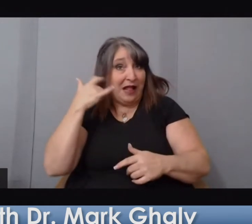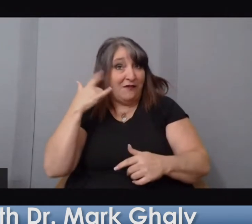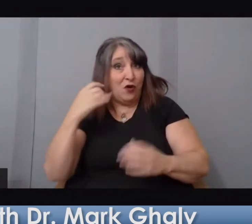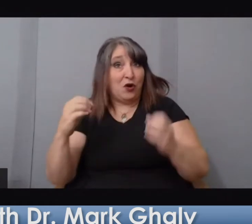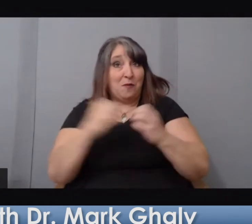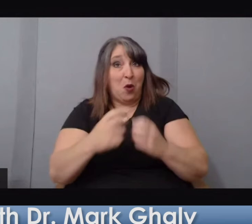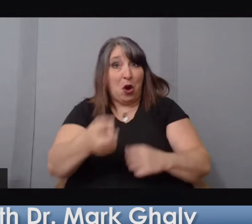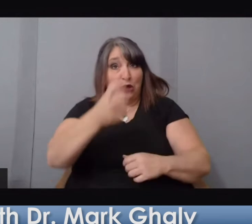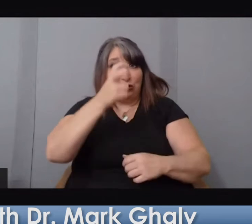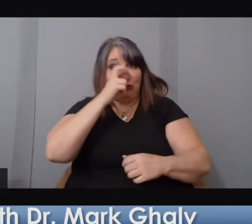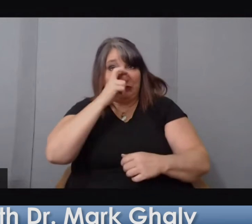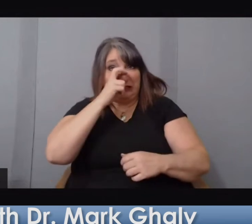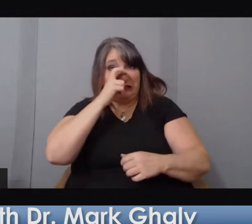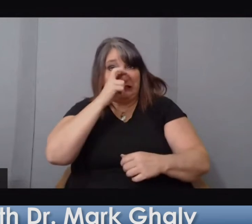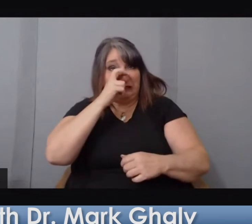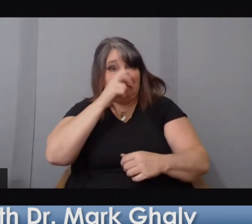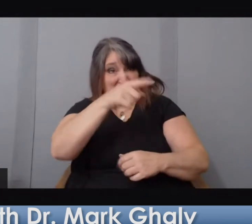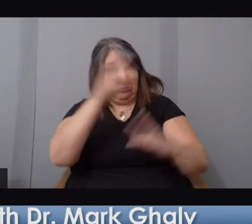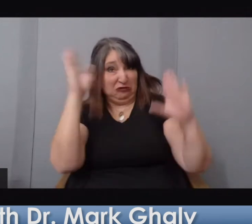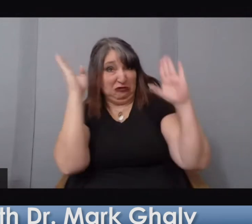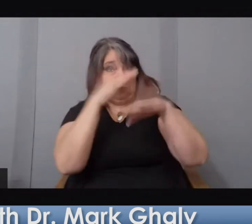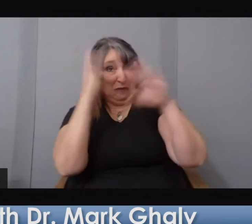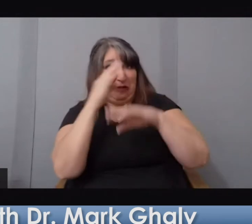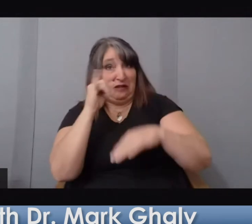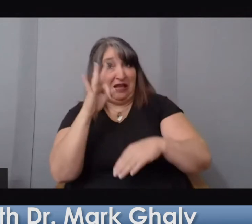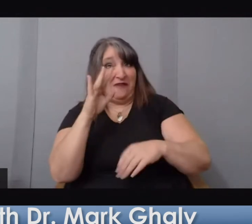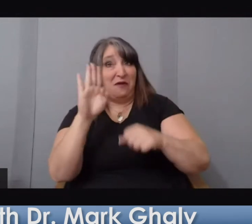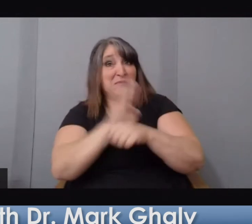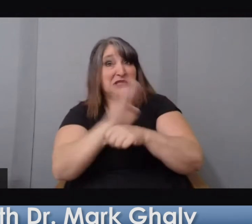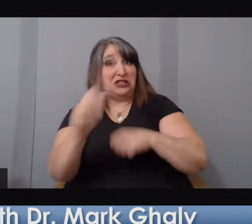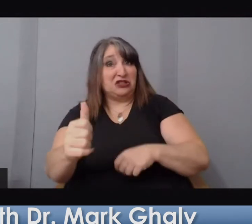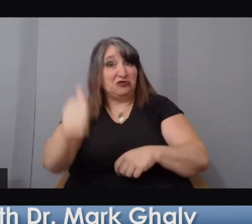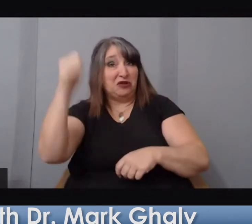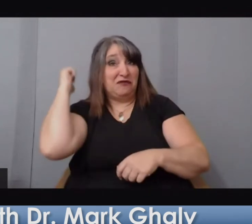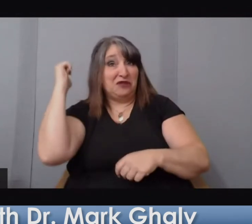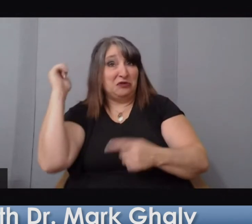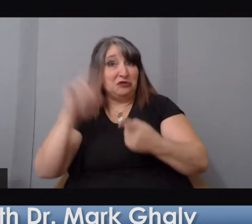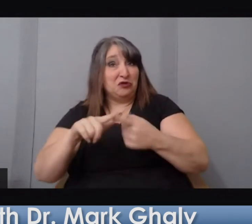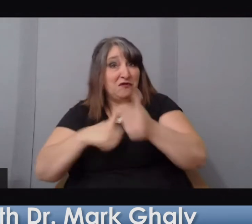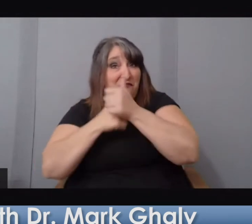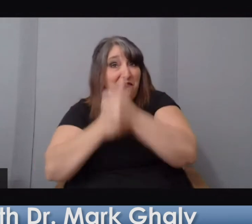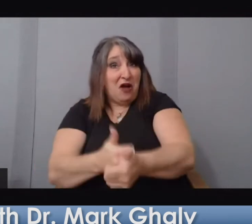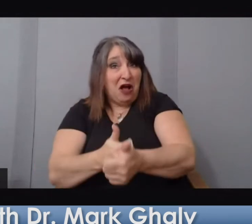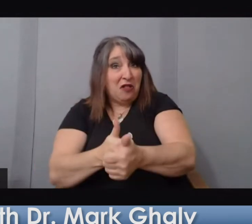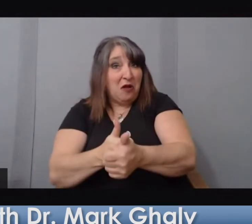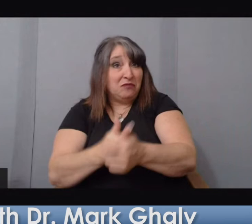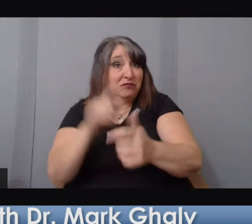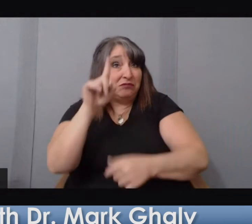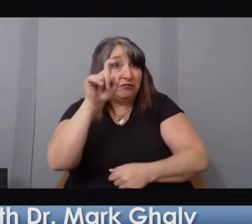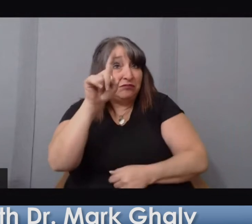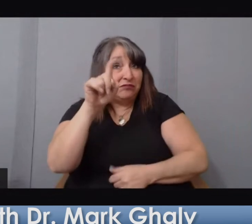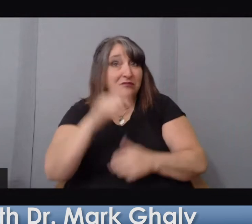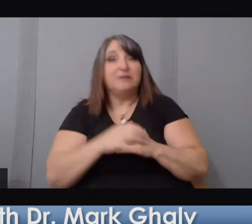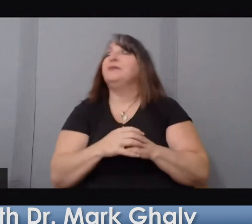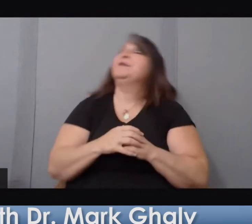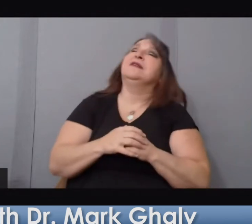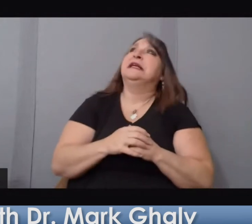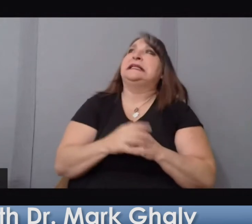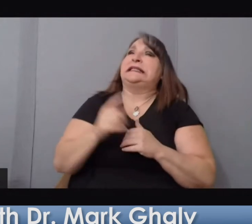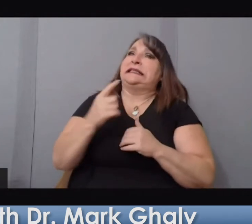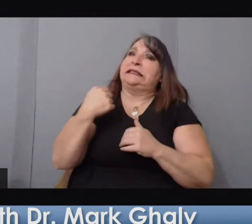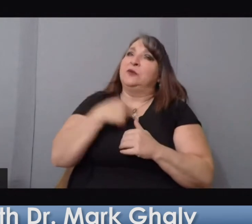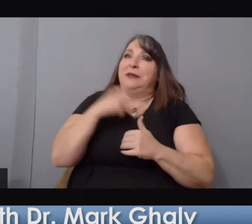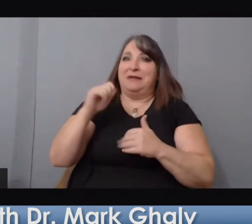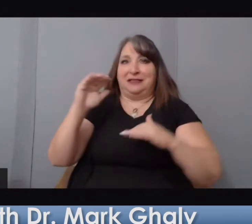businesses if they refuse to comply? So, again, there is certainly a balance, but on